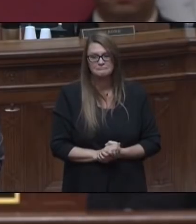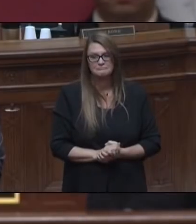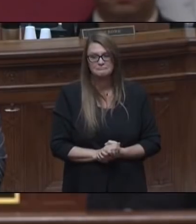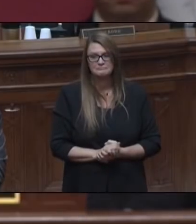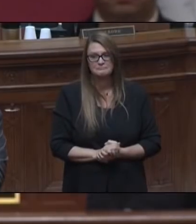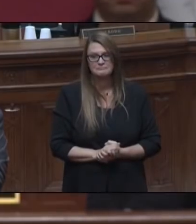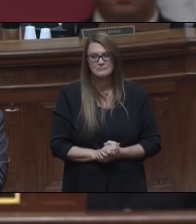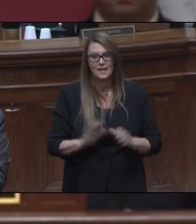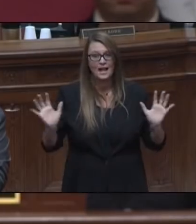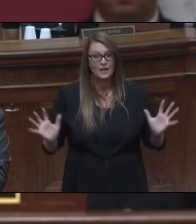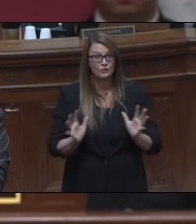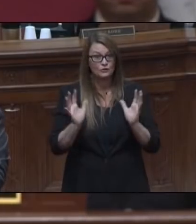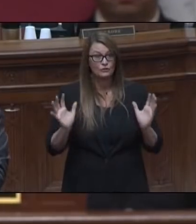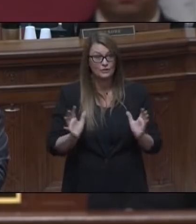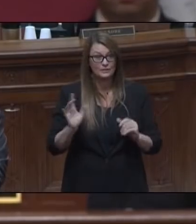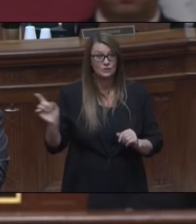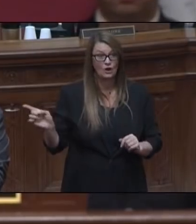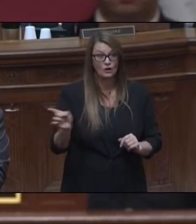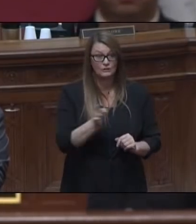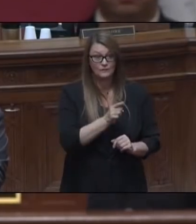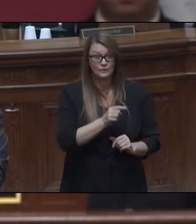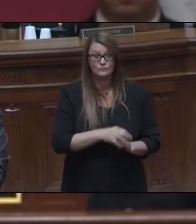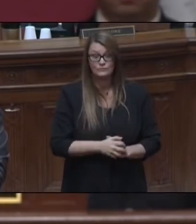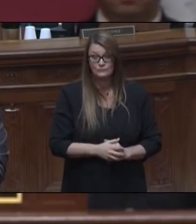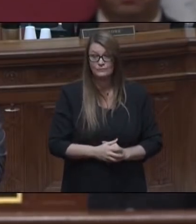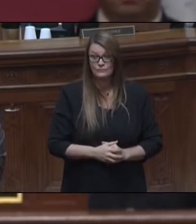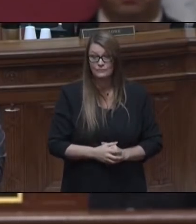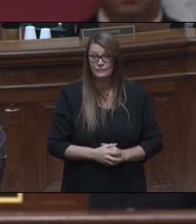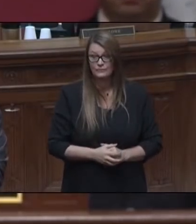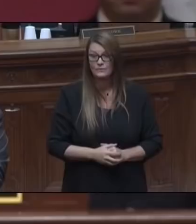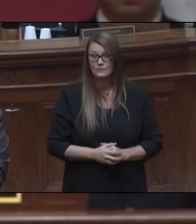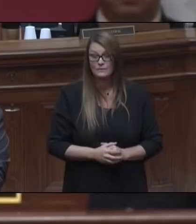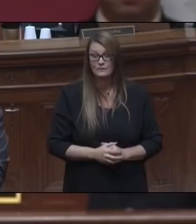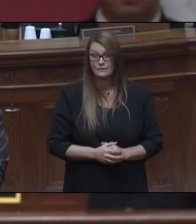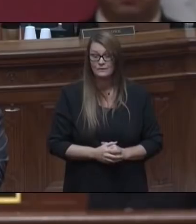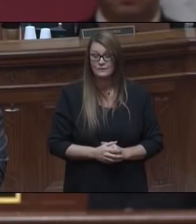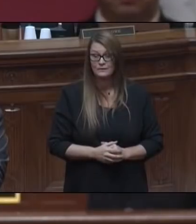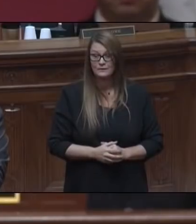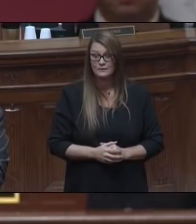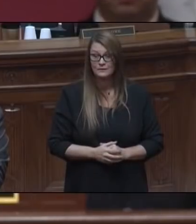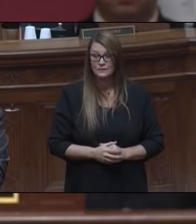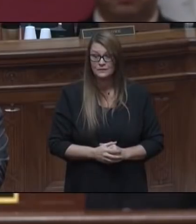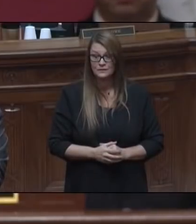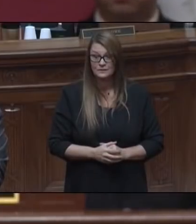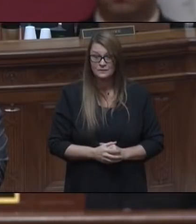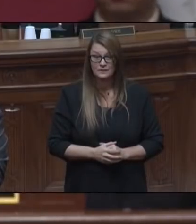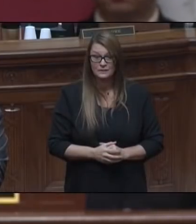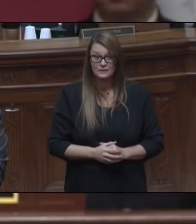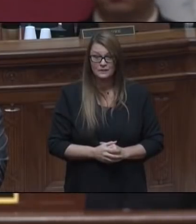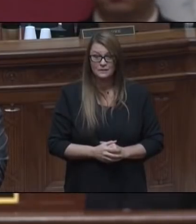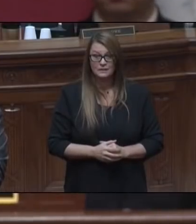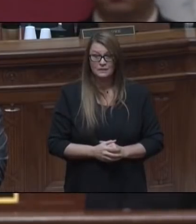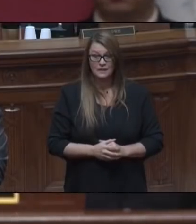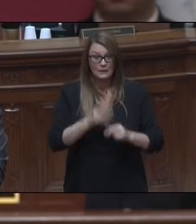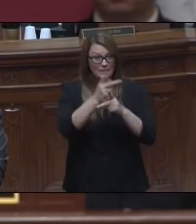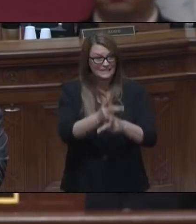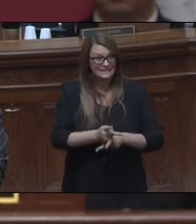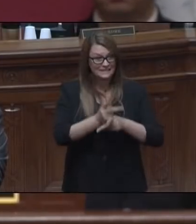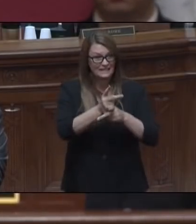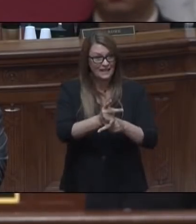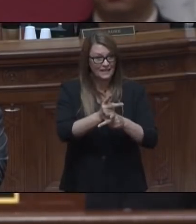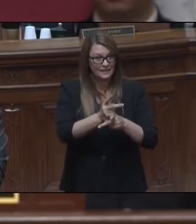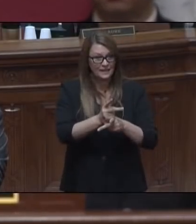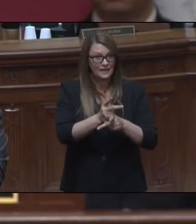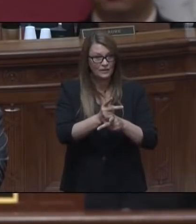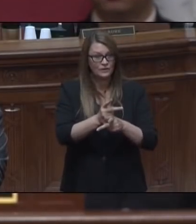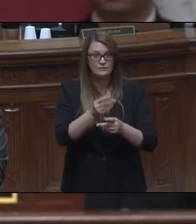I encourage all of you. We absolutely looked after the store as best we possibly could with